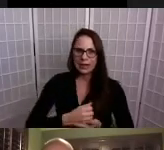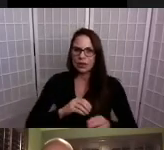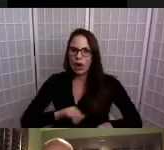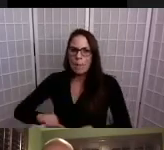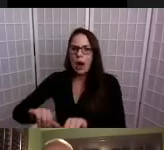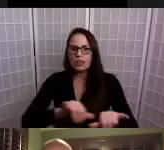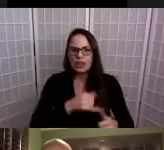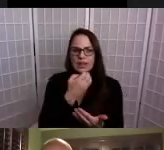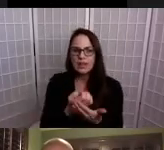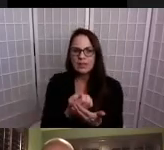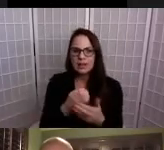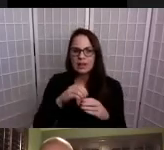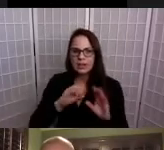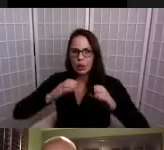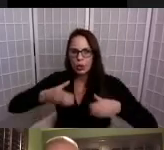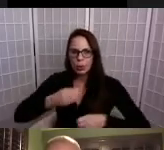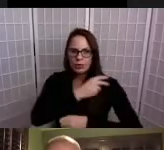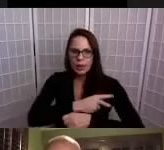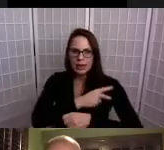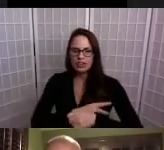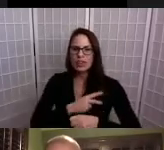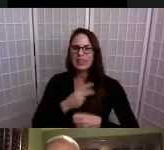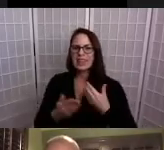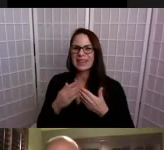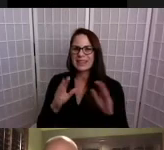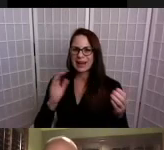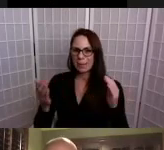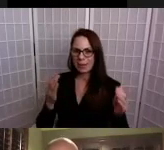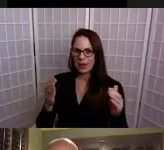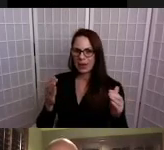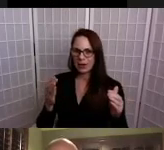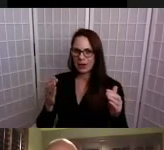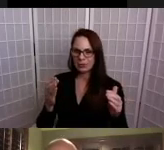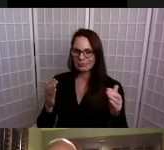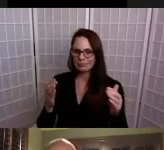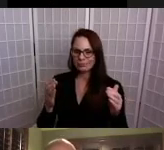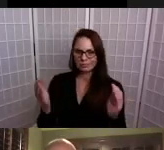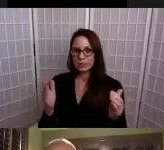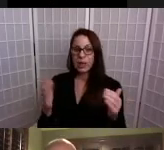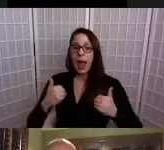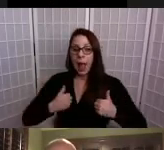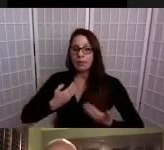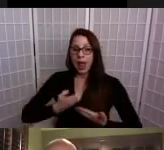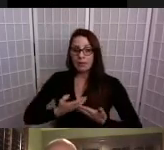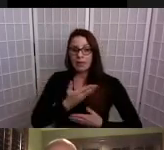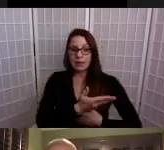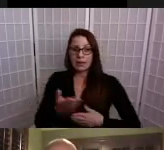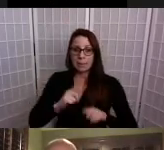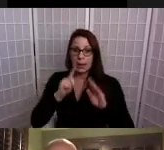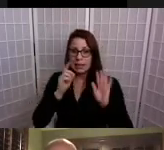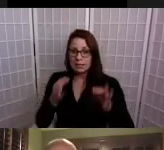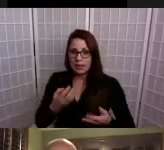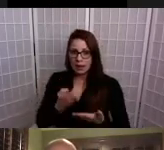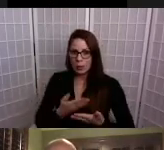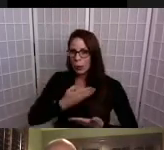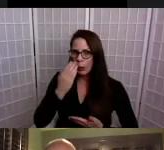evidence in a group of patients that is easy to compare side by side. So there is evidence out there, but the definitive evidence is not